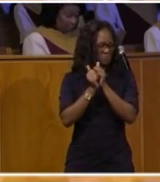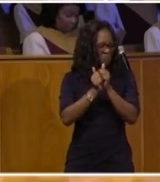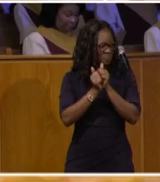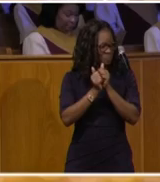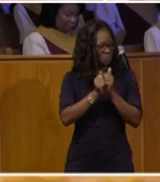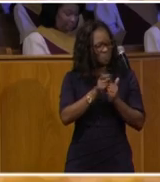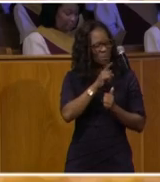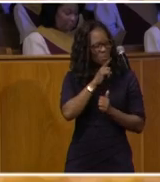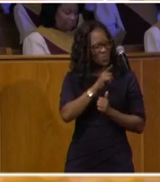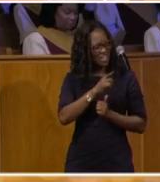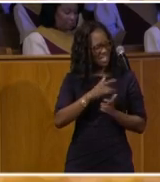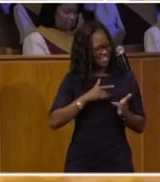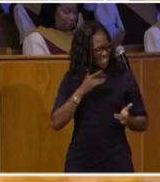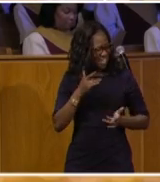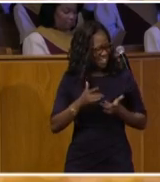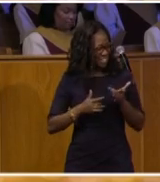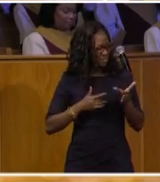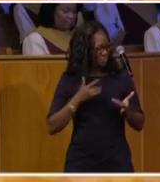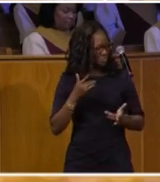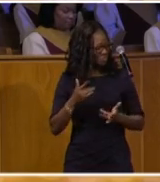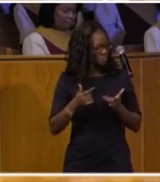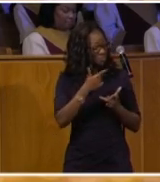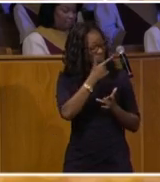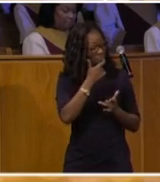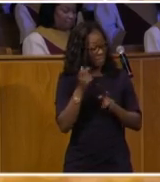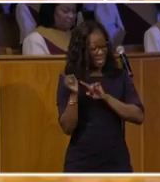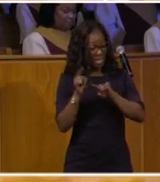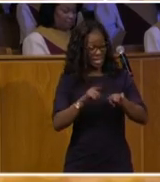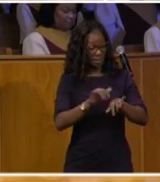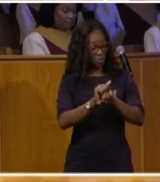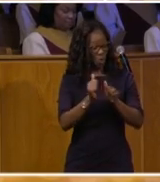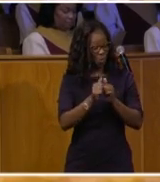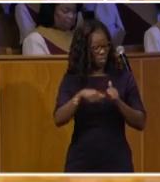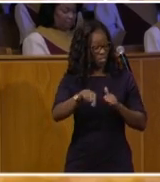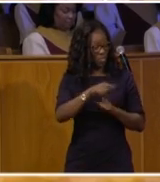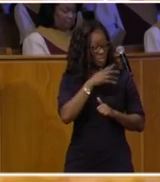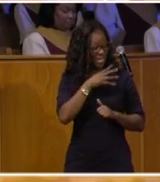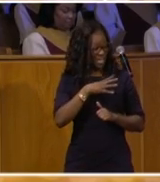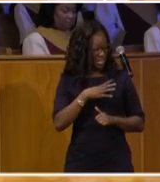was such a joy to come and work with those ladies.